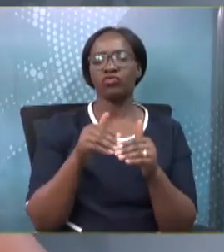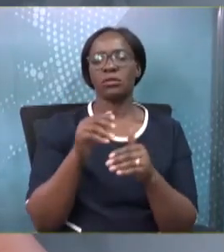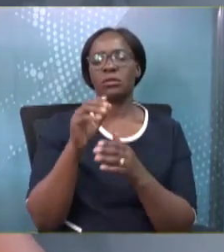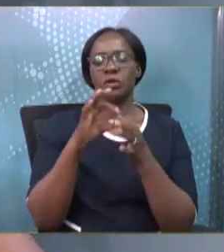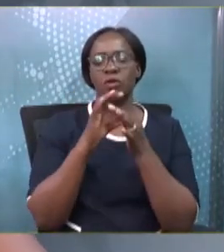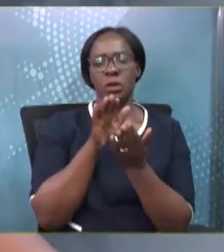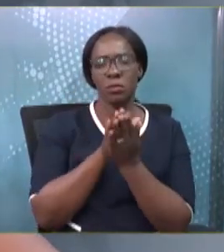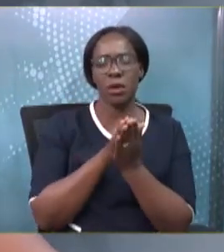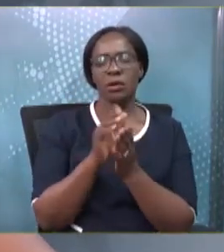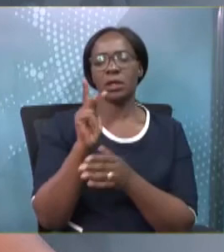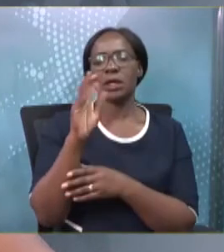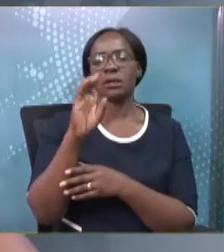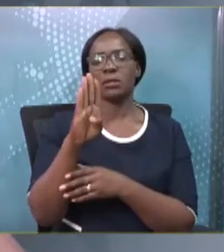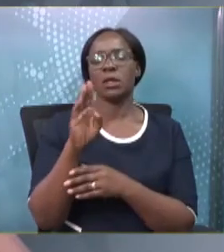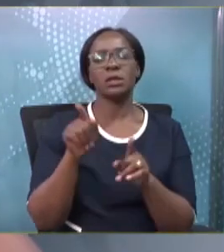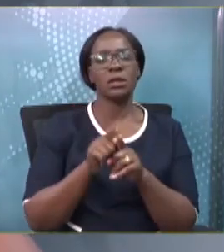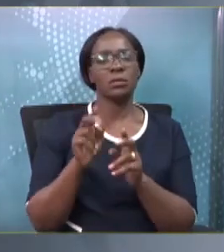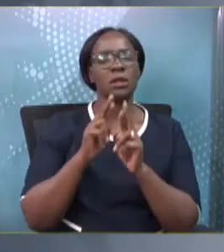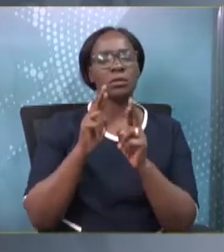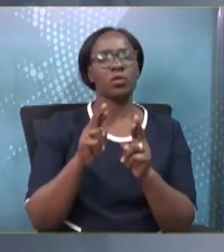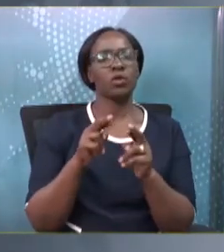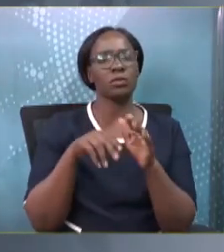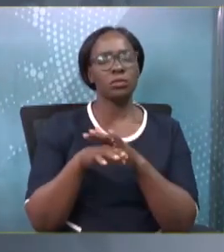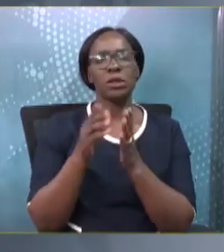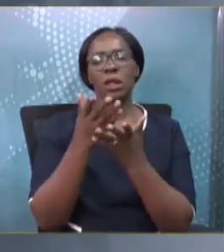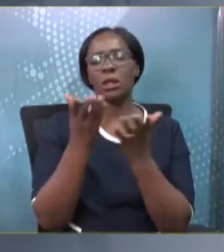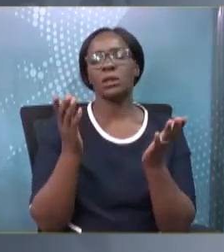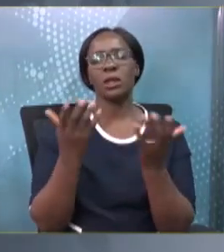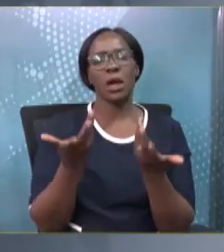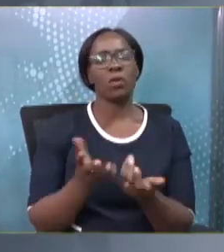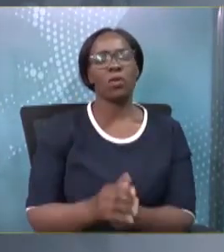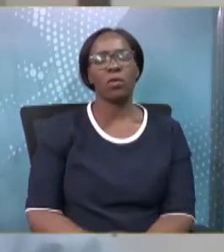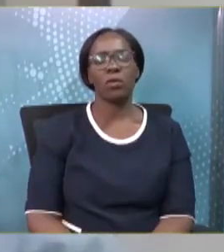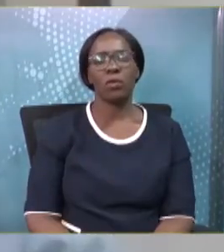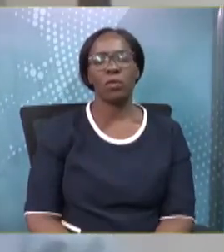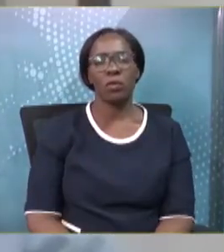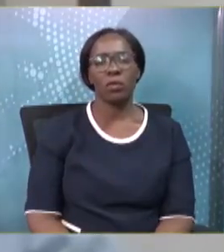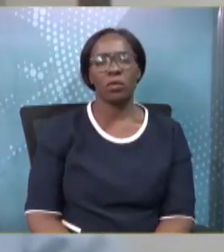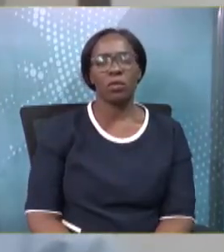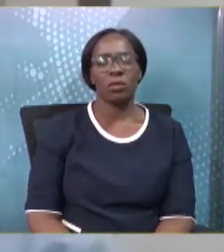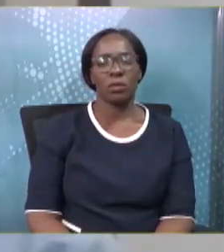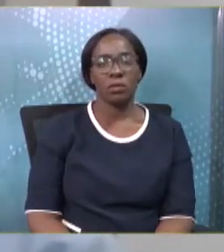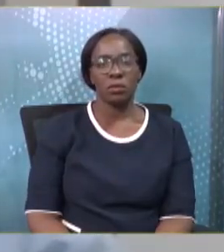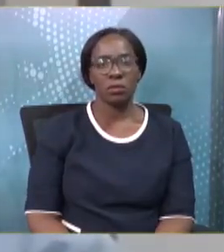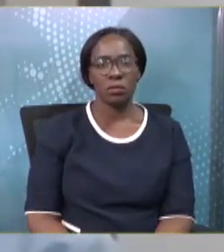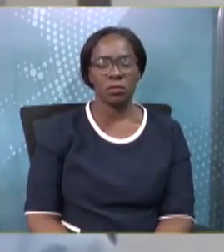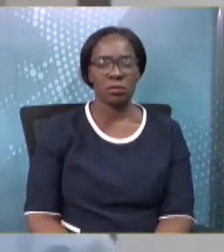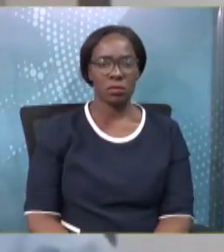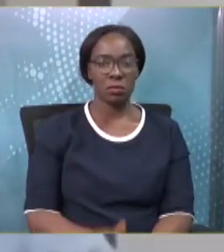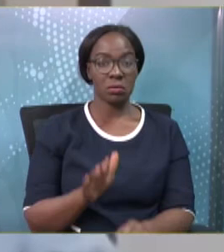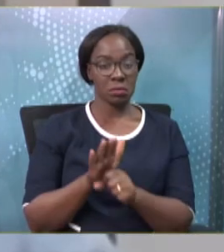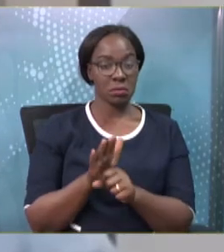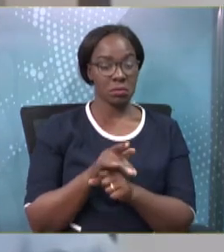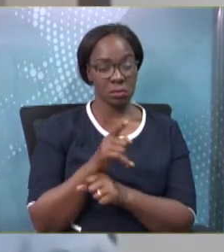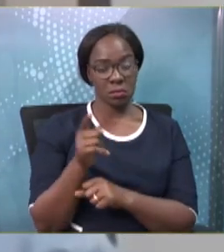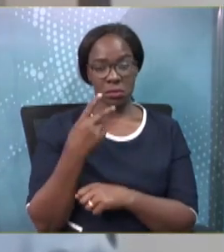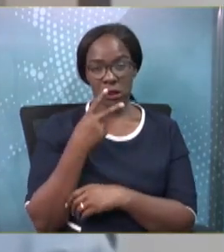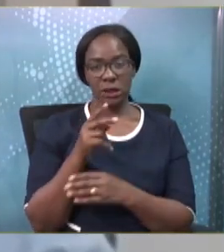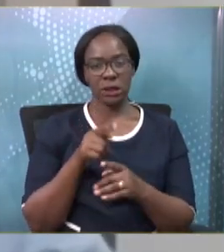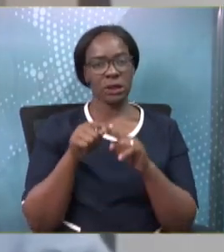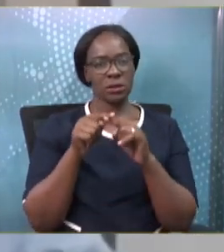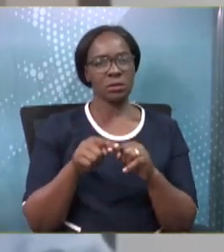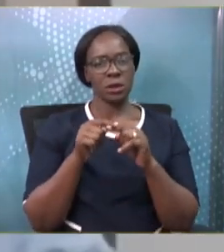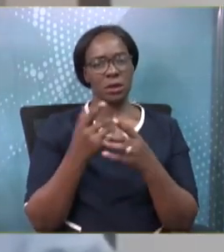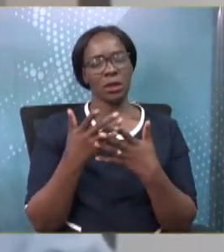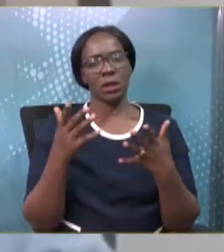KCB. How did the report reach to this conclusion? So, mostly based on the metrics